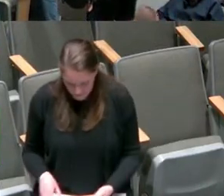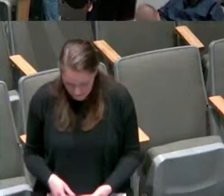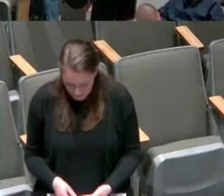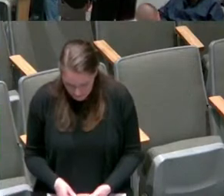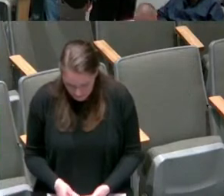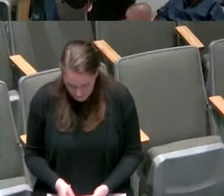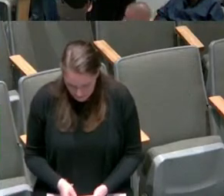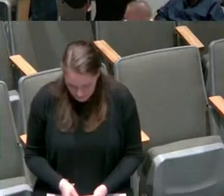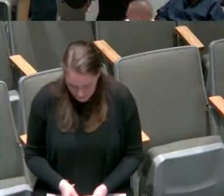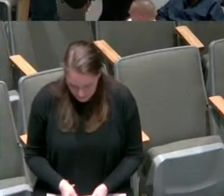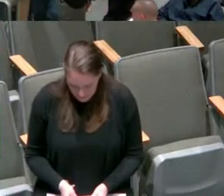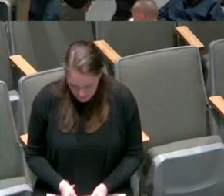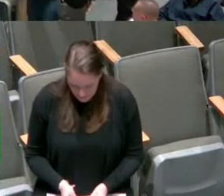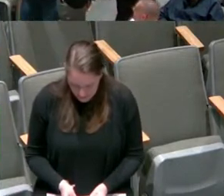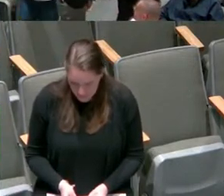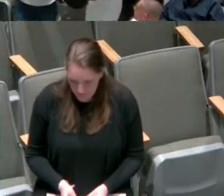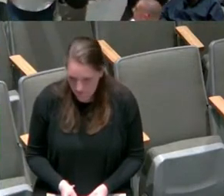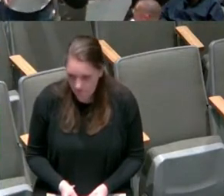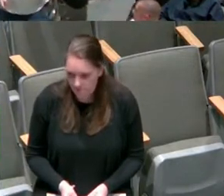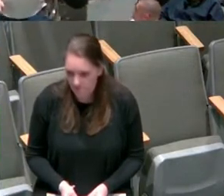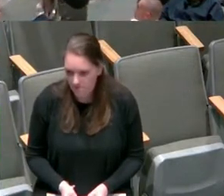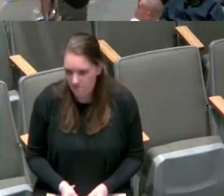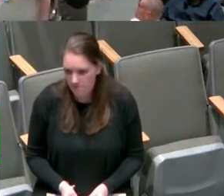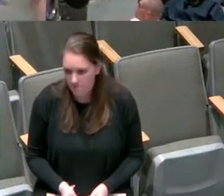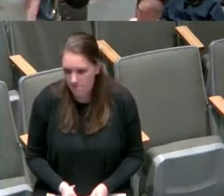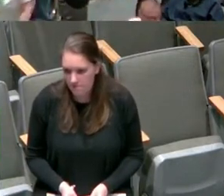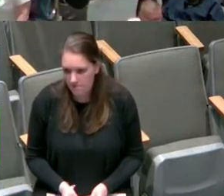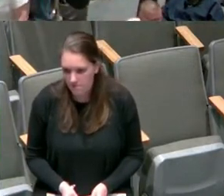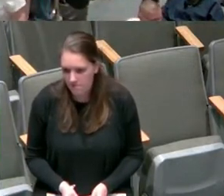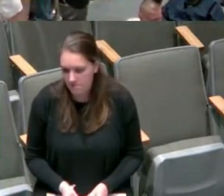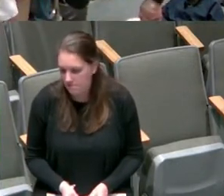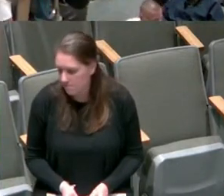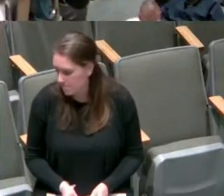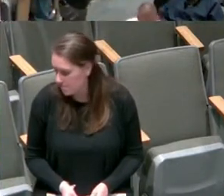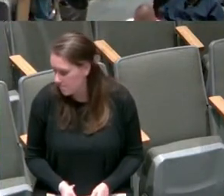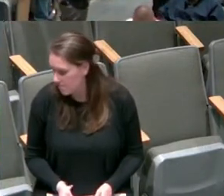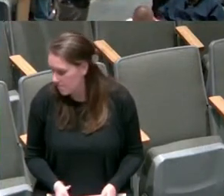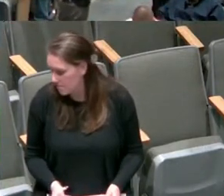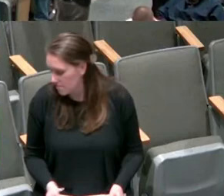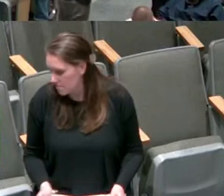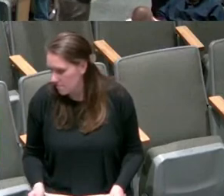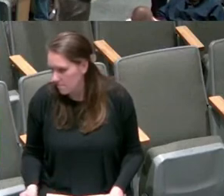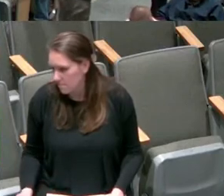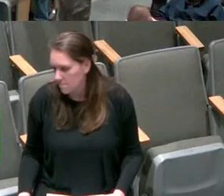folks in the front May sit down entire my front